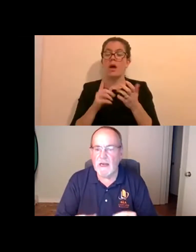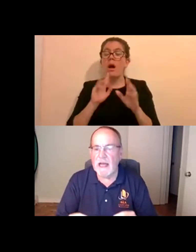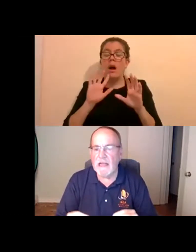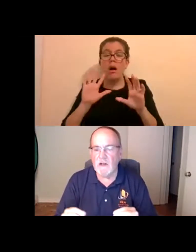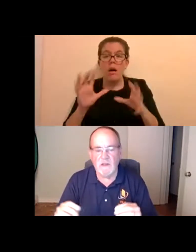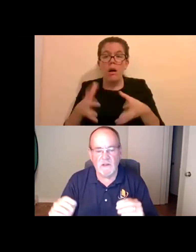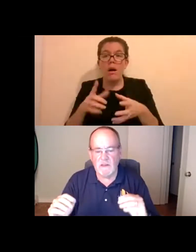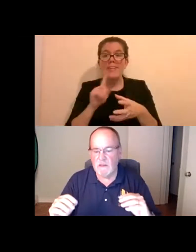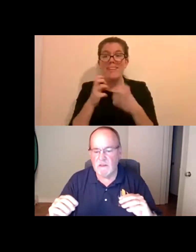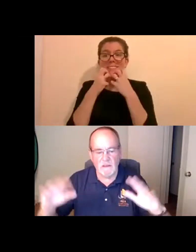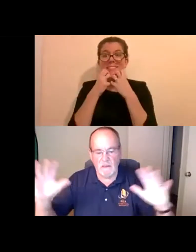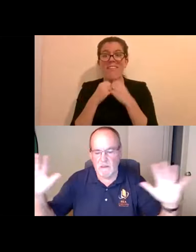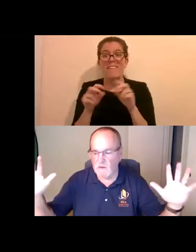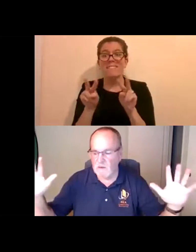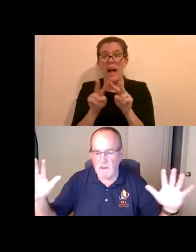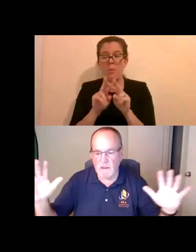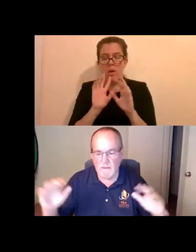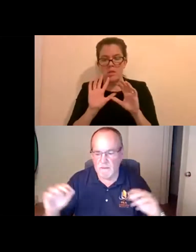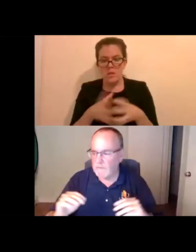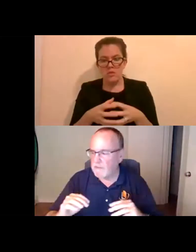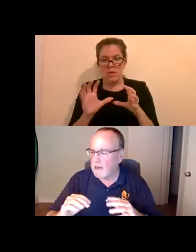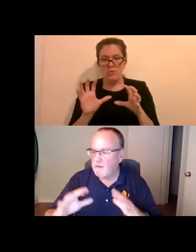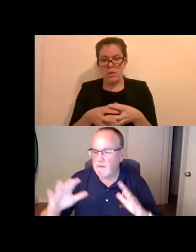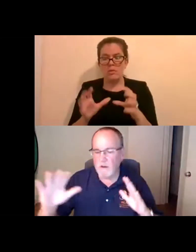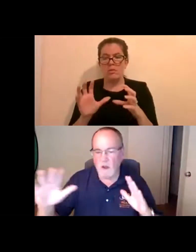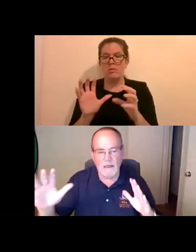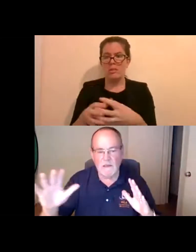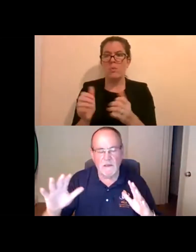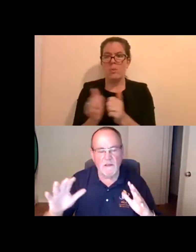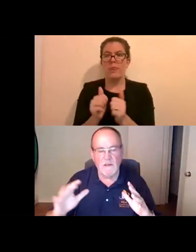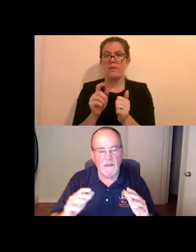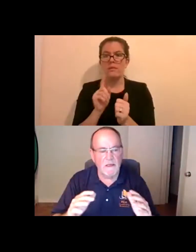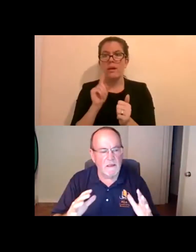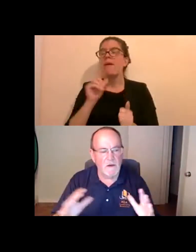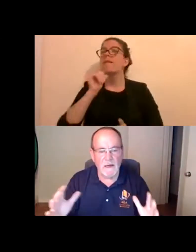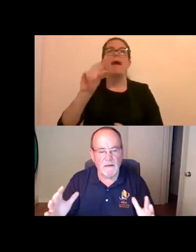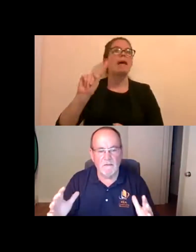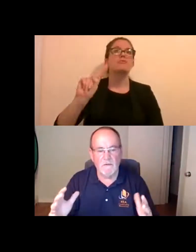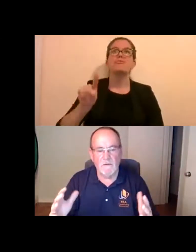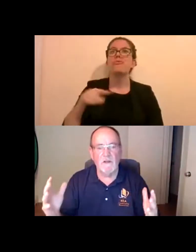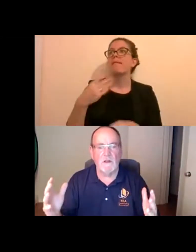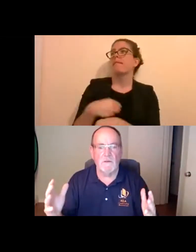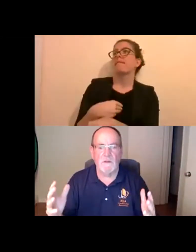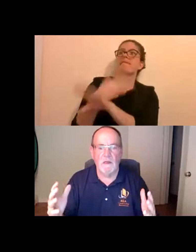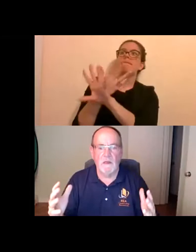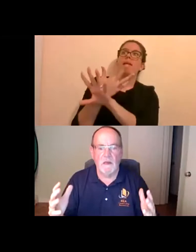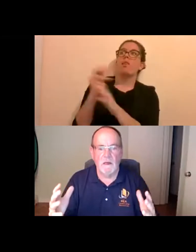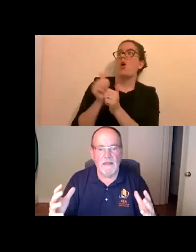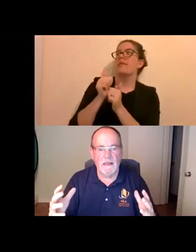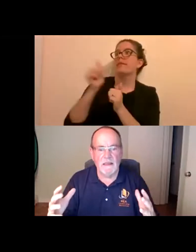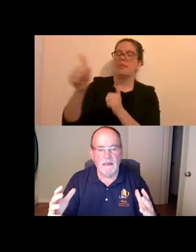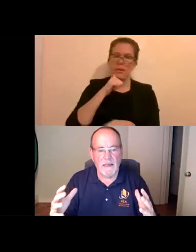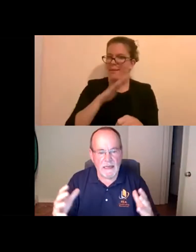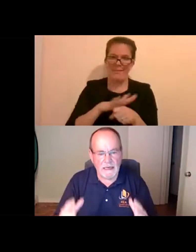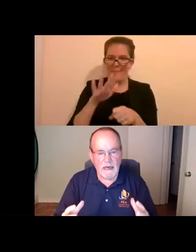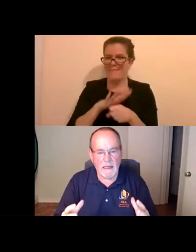together and not just, you know, have long distance internet friendships.